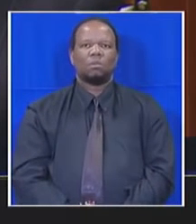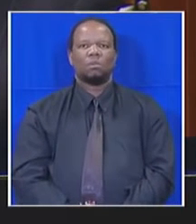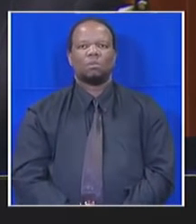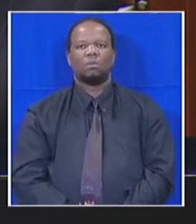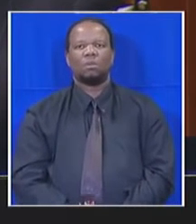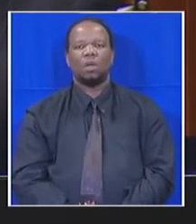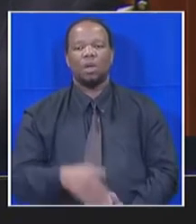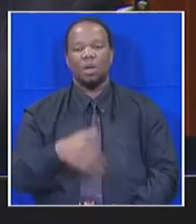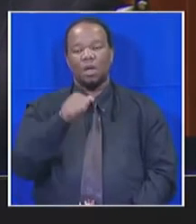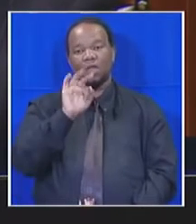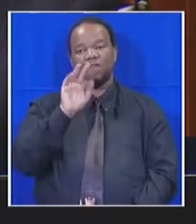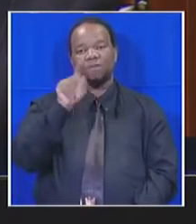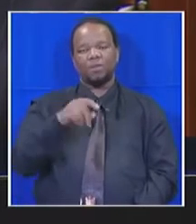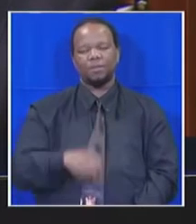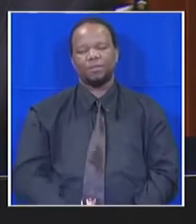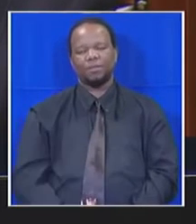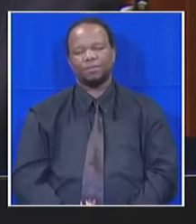IFP?